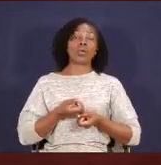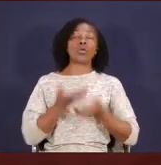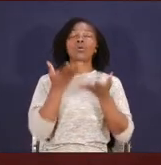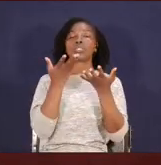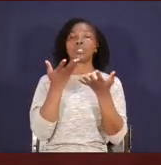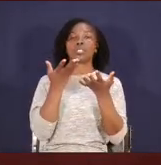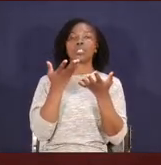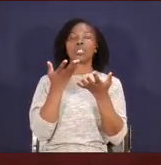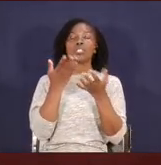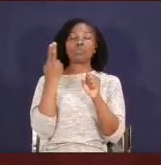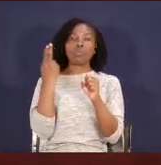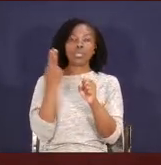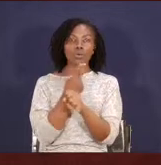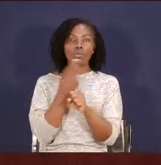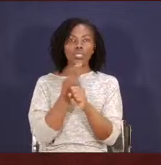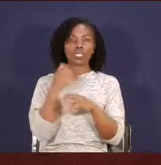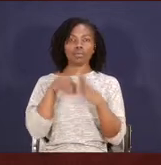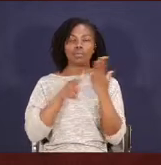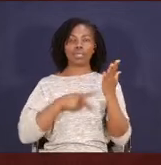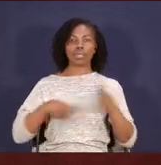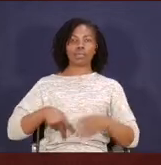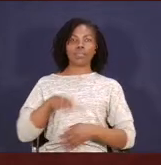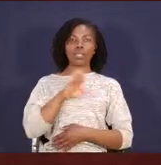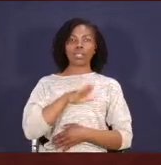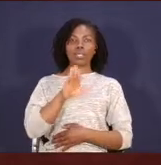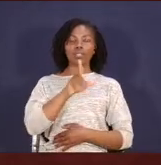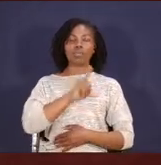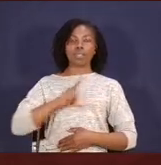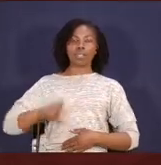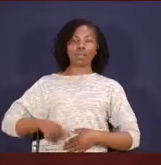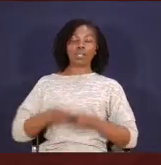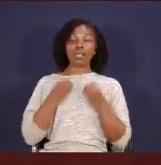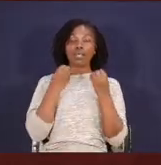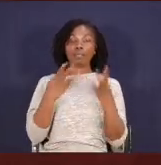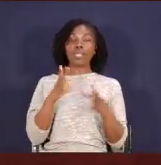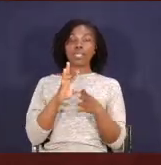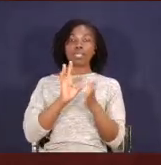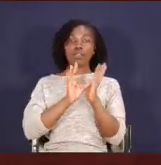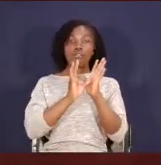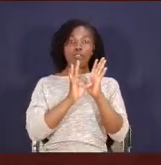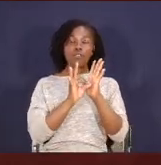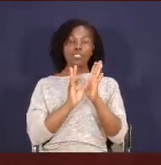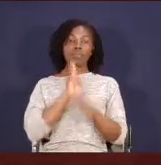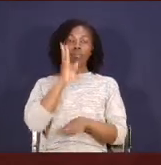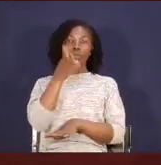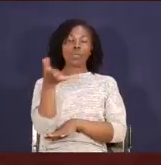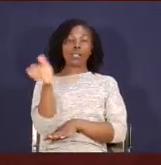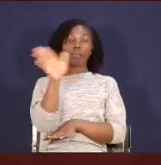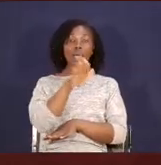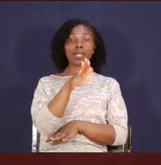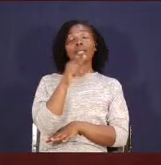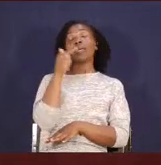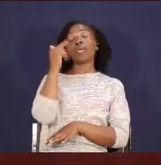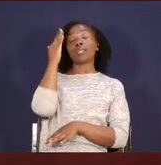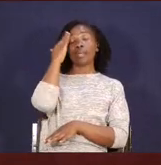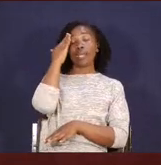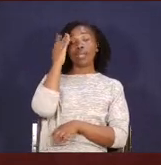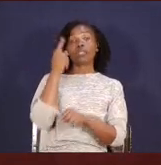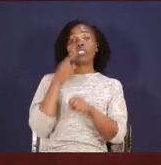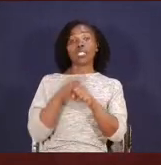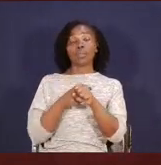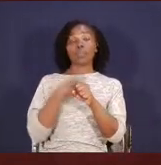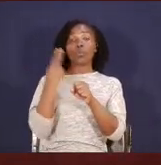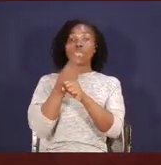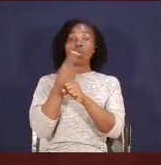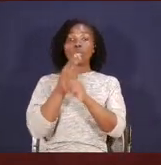and invested in the kingdom of God, and that God, much fruit will come back. And Father, I know that as we do this, you